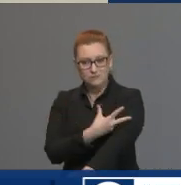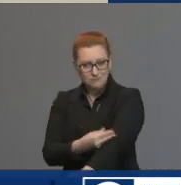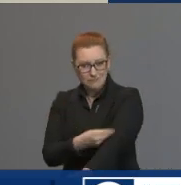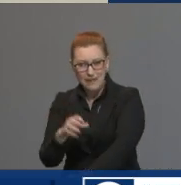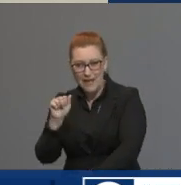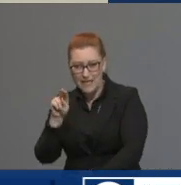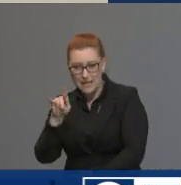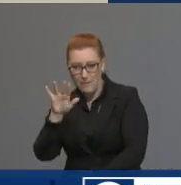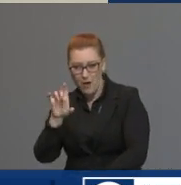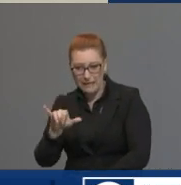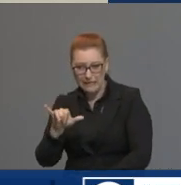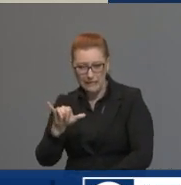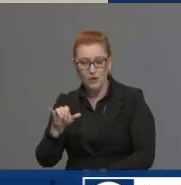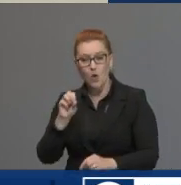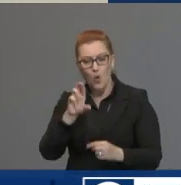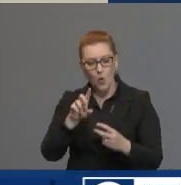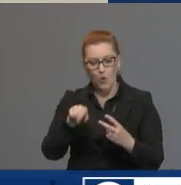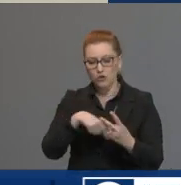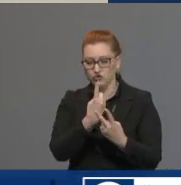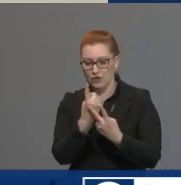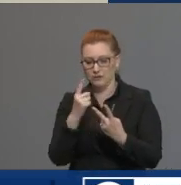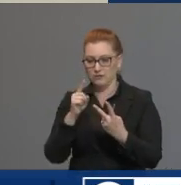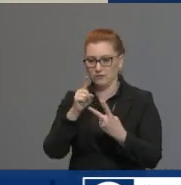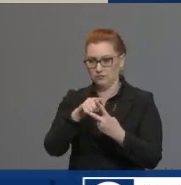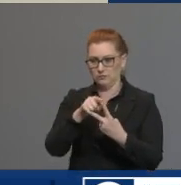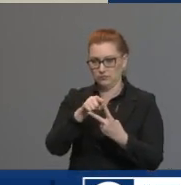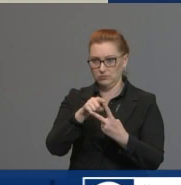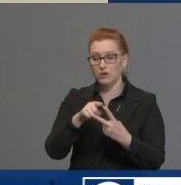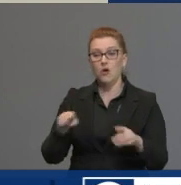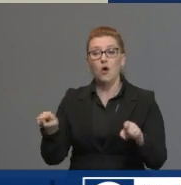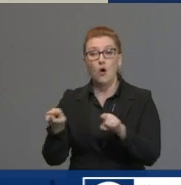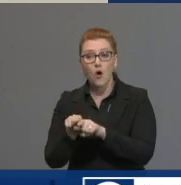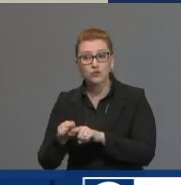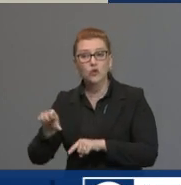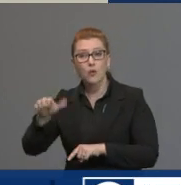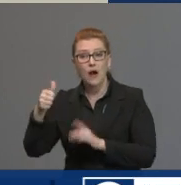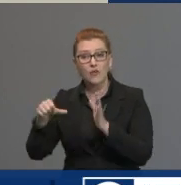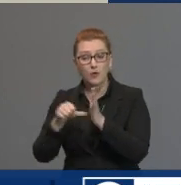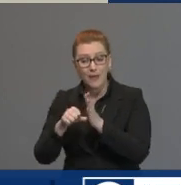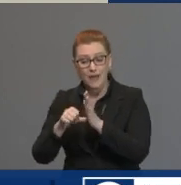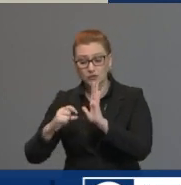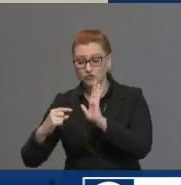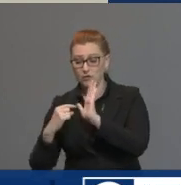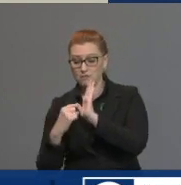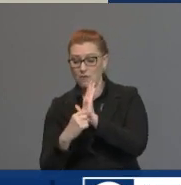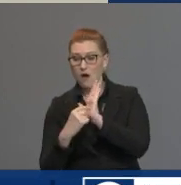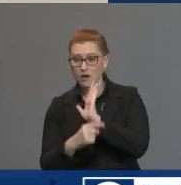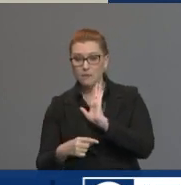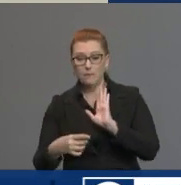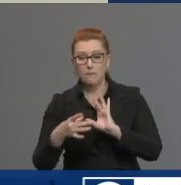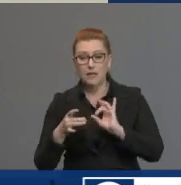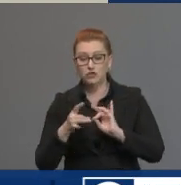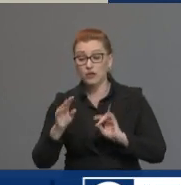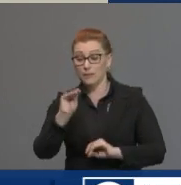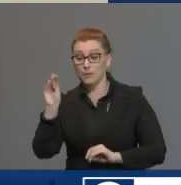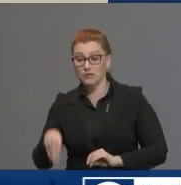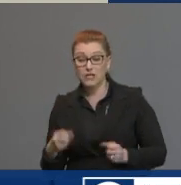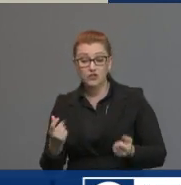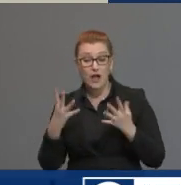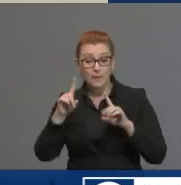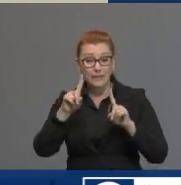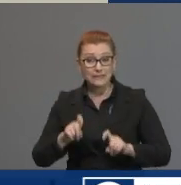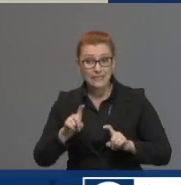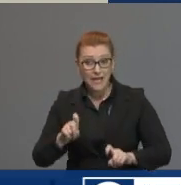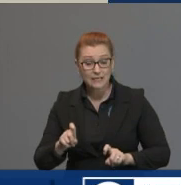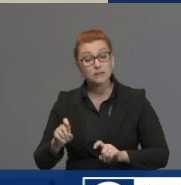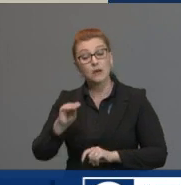PCRs? Secondly, on the more detailed testing actual page, at the bottom you include the percentage of the number of